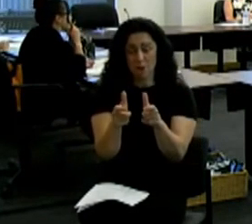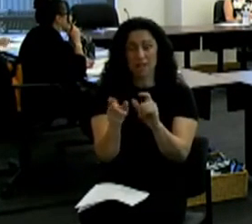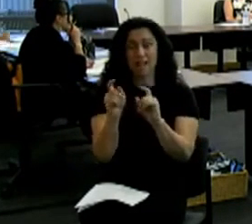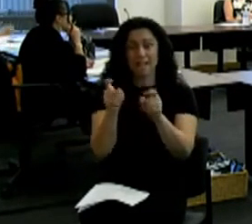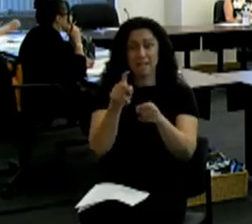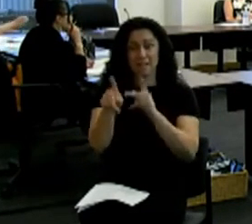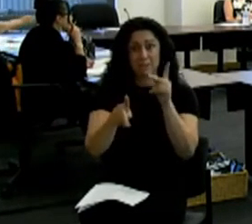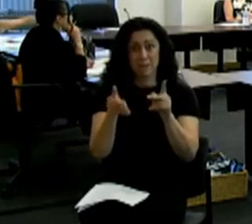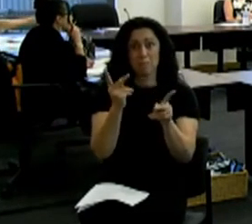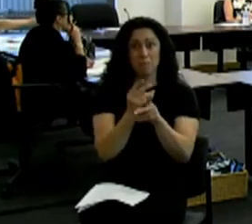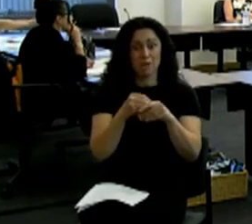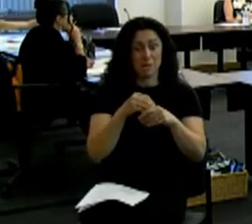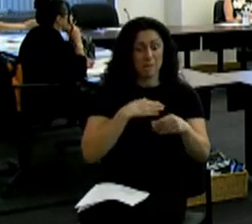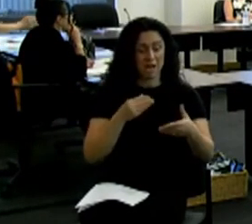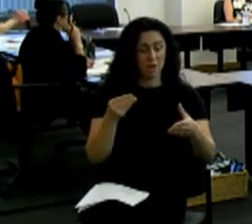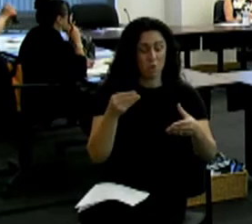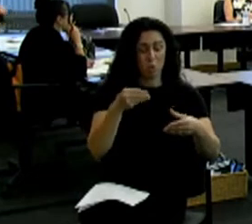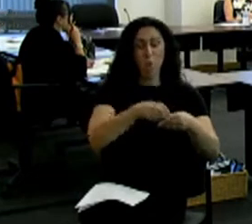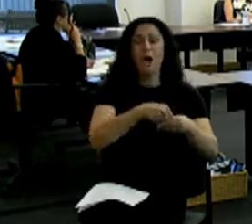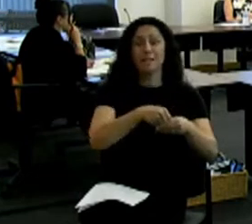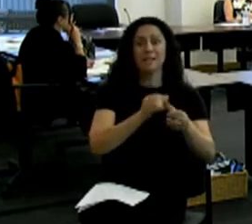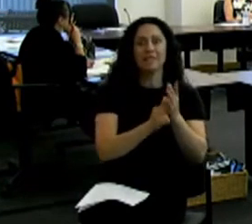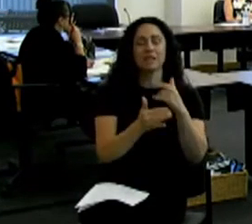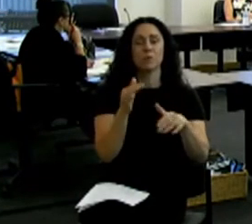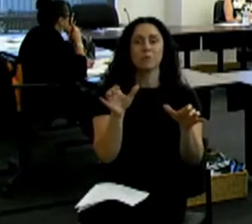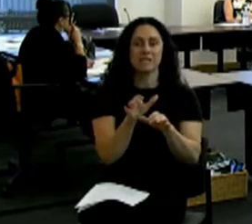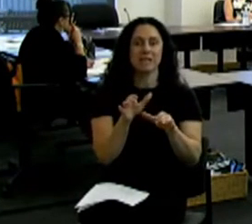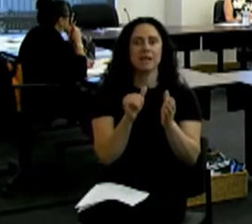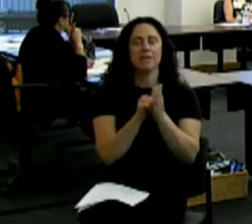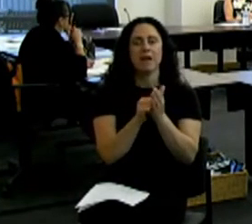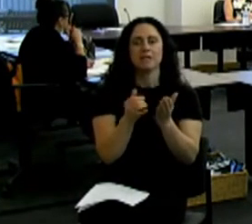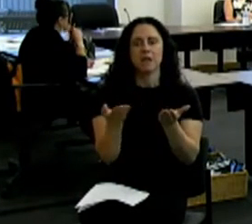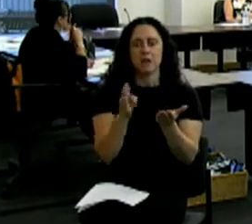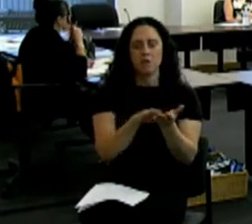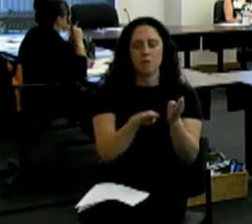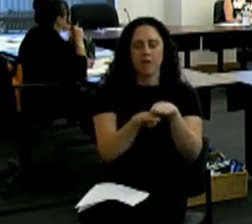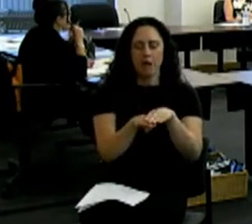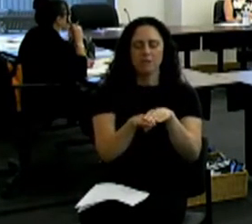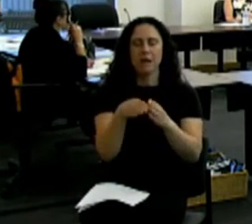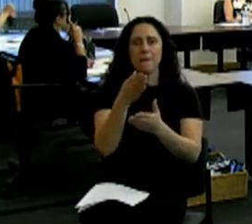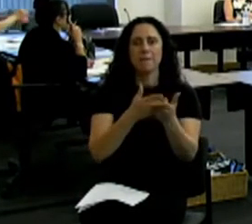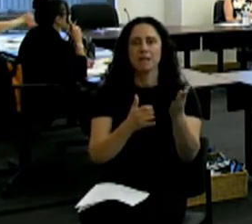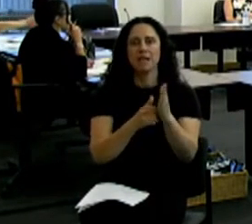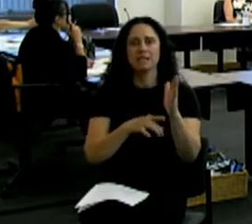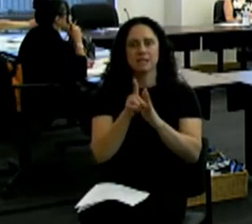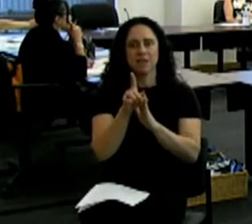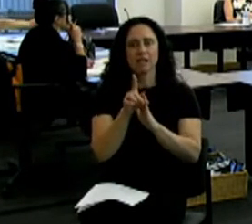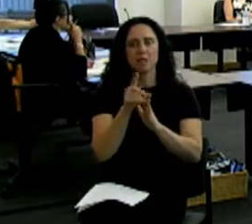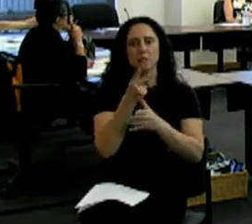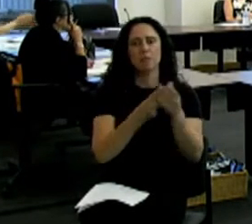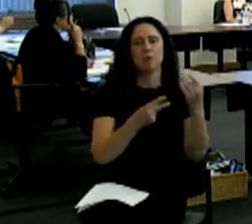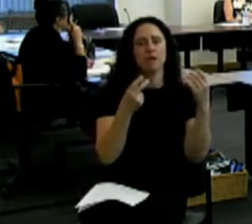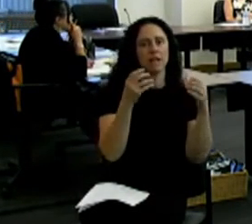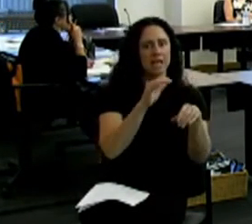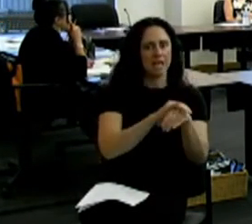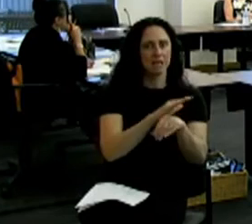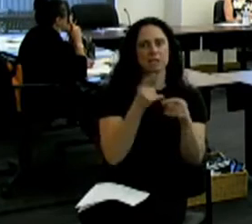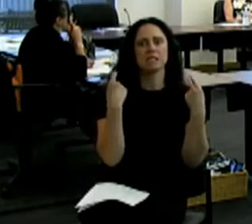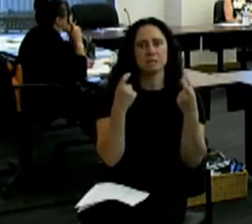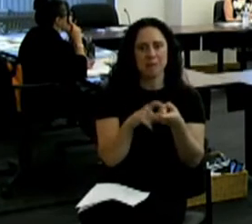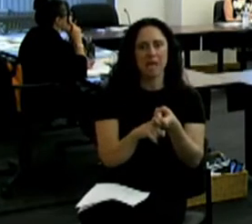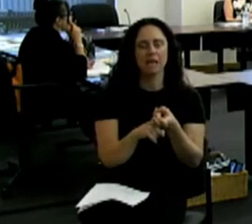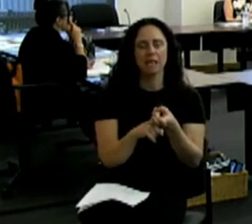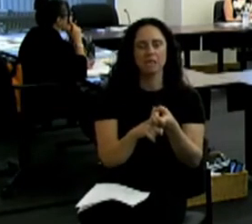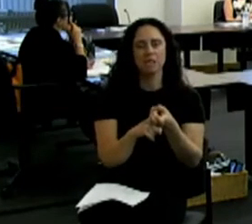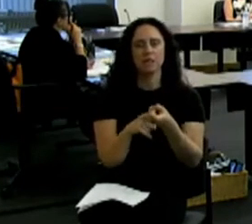people and stick it in my wallet. So that is exactly what we did. And so this is a fold-out piece that's developed in both English and Spanish. That if